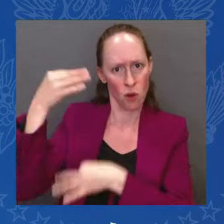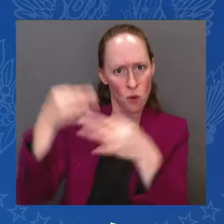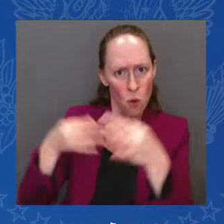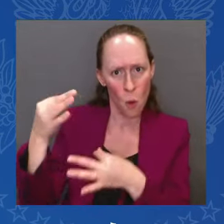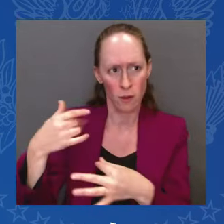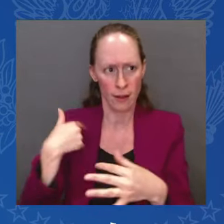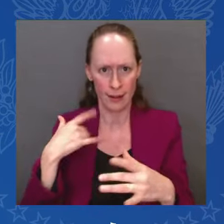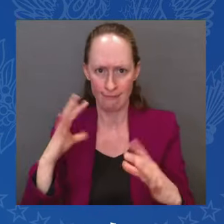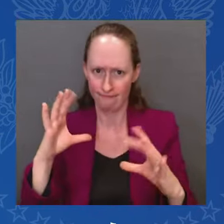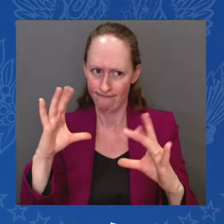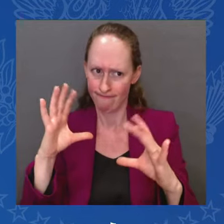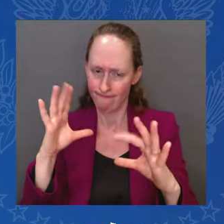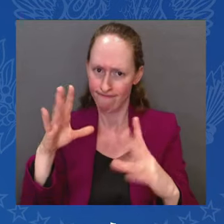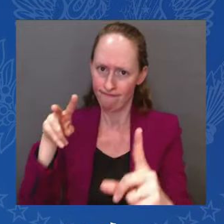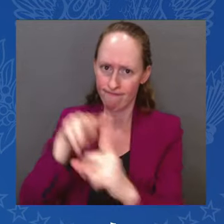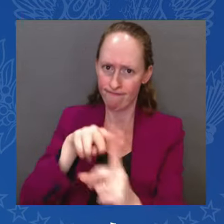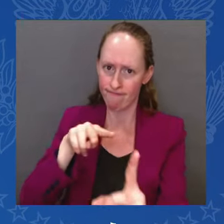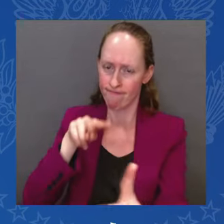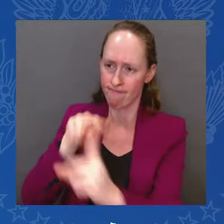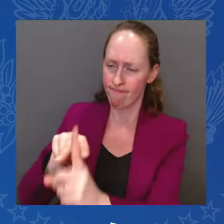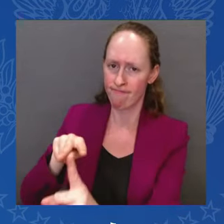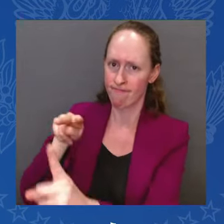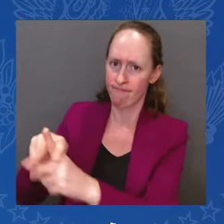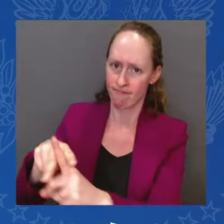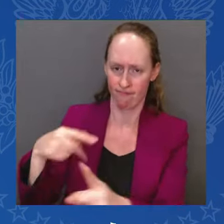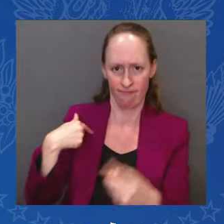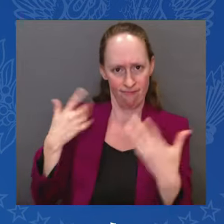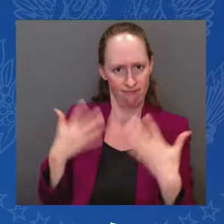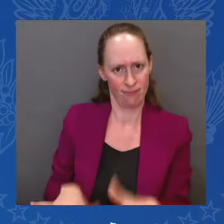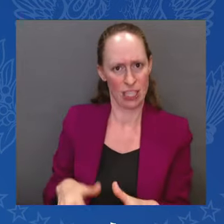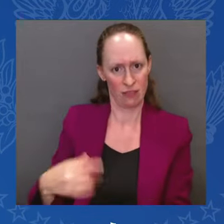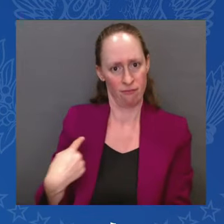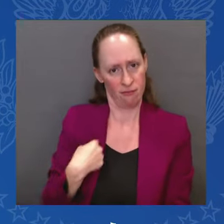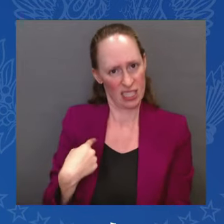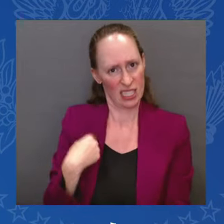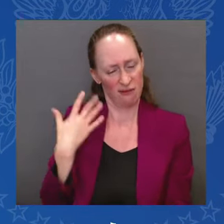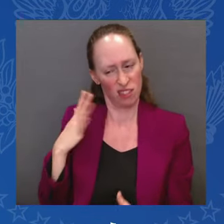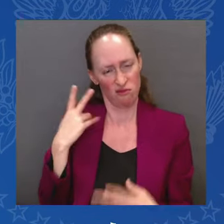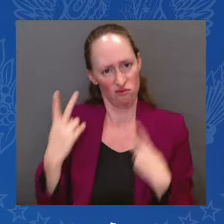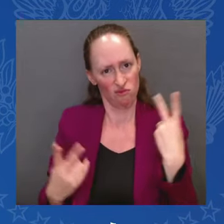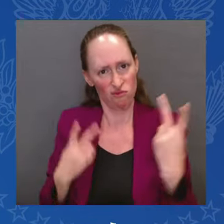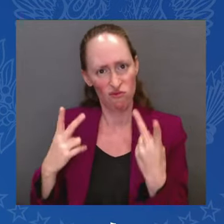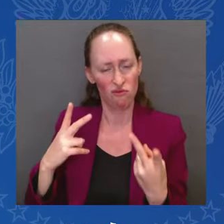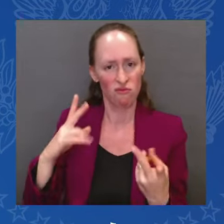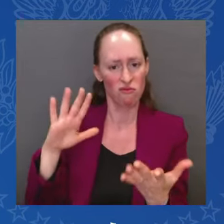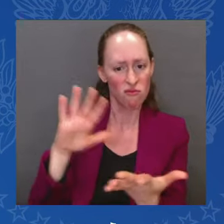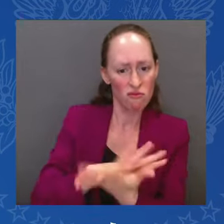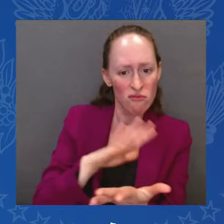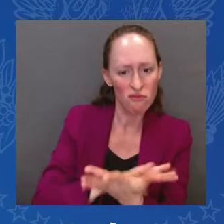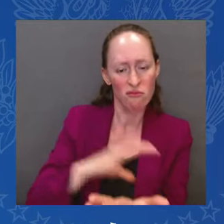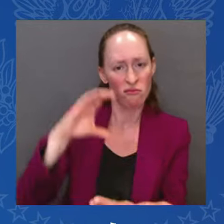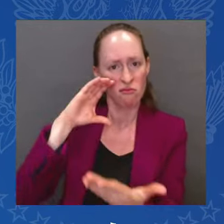own eyes what a bullet does to the human body.